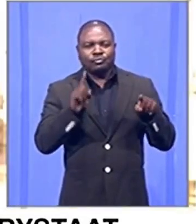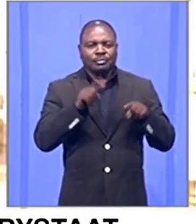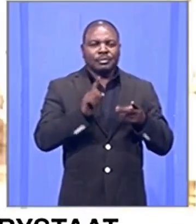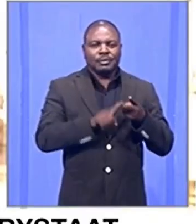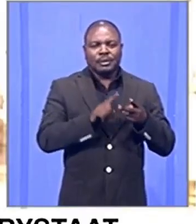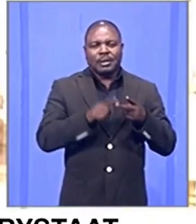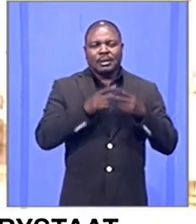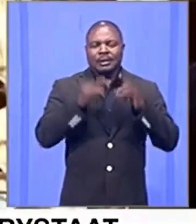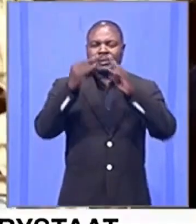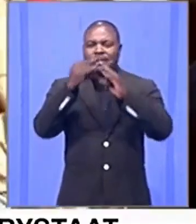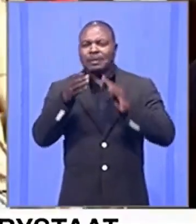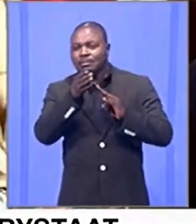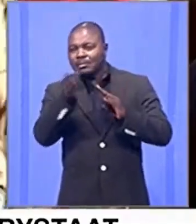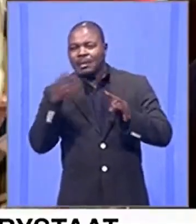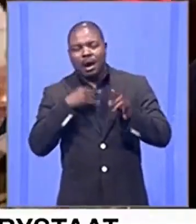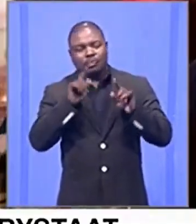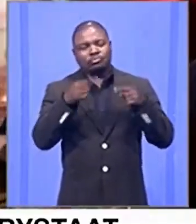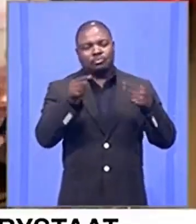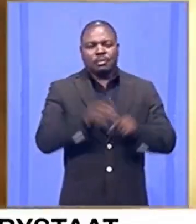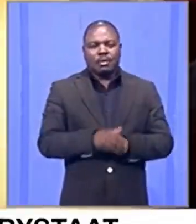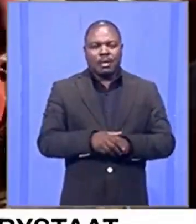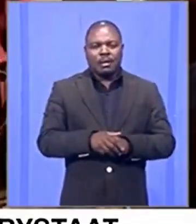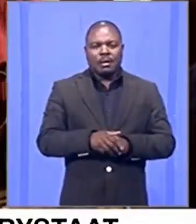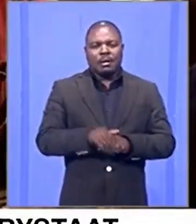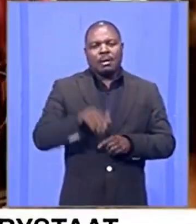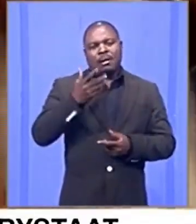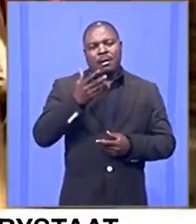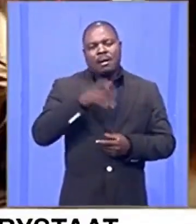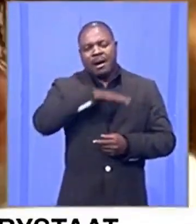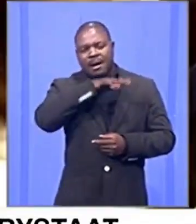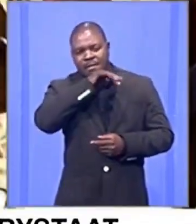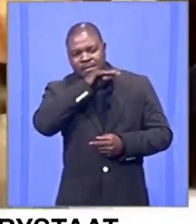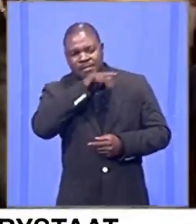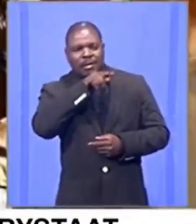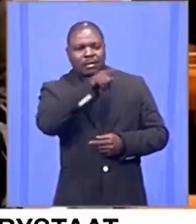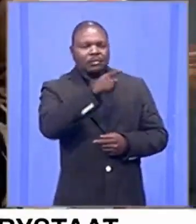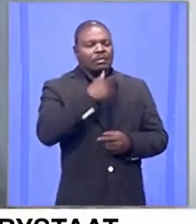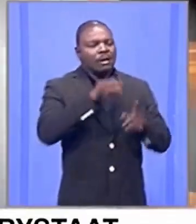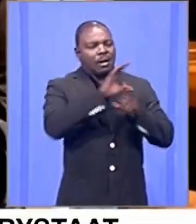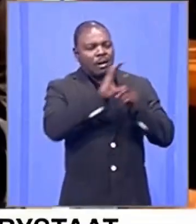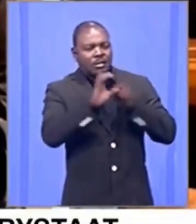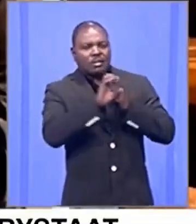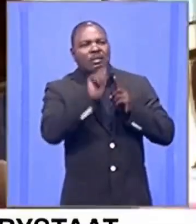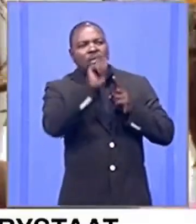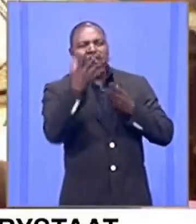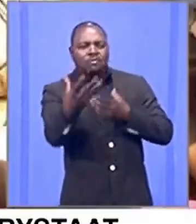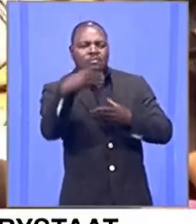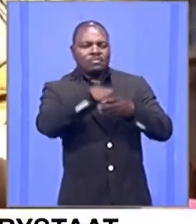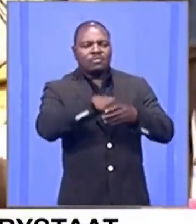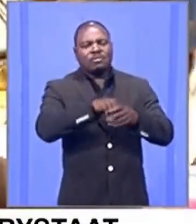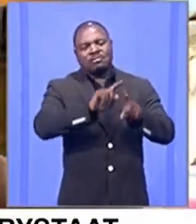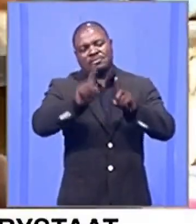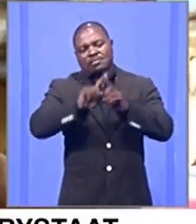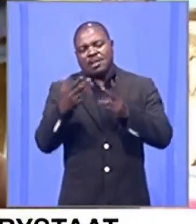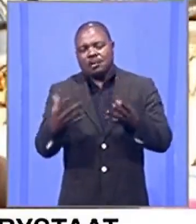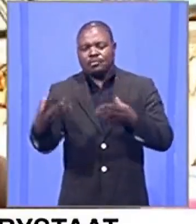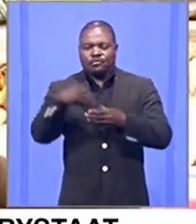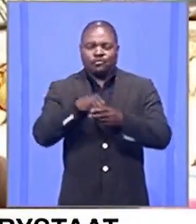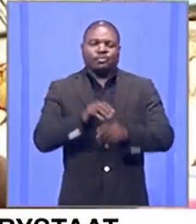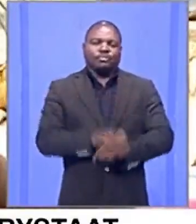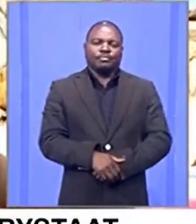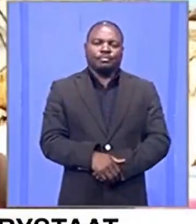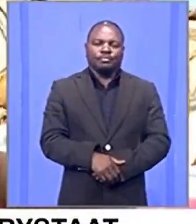binne ditenteng tse mane. Ke mokete wa botjhaba ba se Afrikaanse o seng o kenyeletsa bohle. Konelo le Kgafola. Ditaba